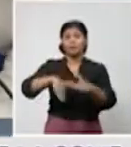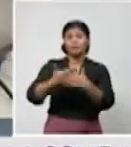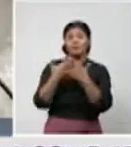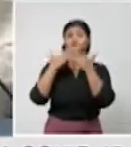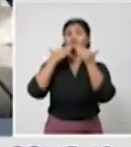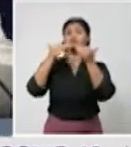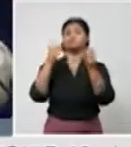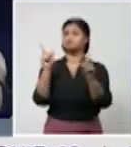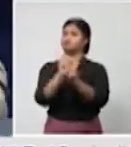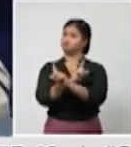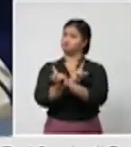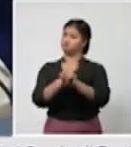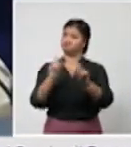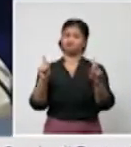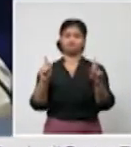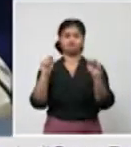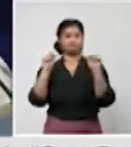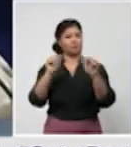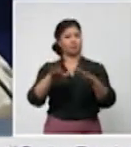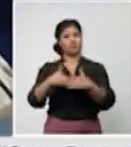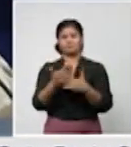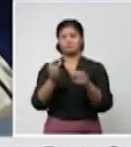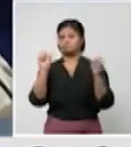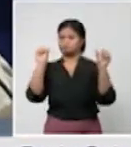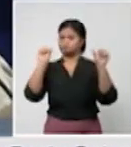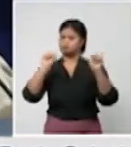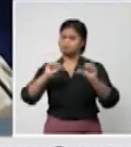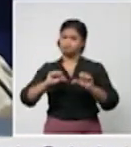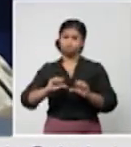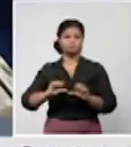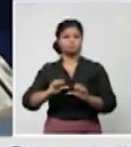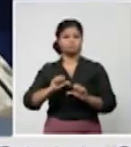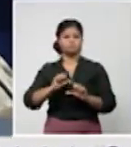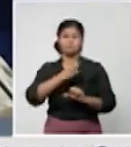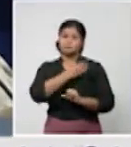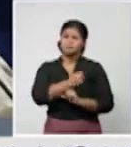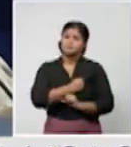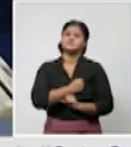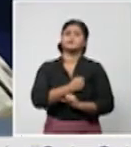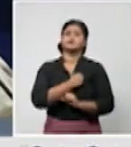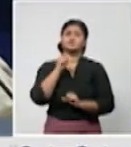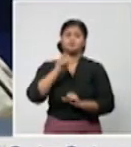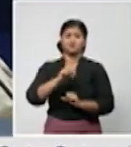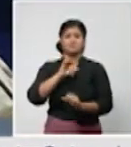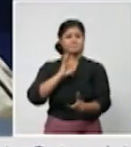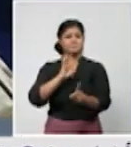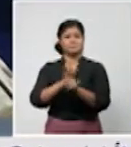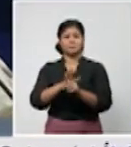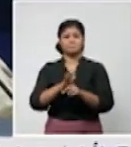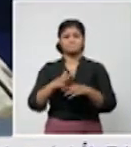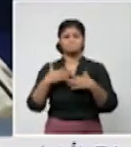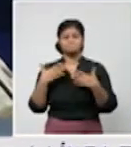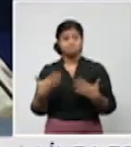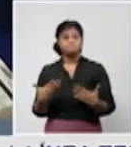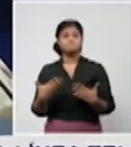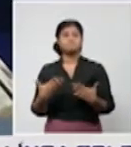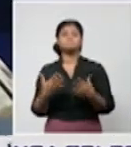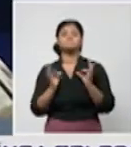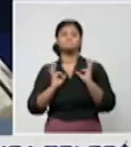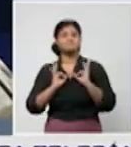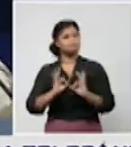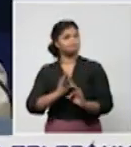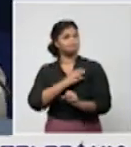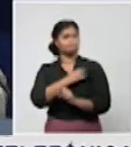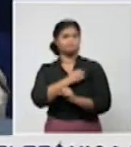to the relatives and friends of an 84-year-old patient from Havana, the Este Octubre municipality, who showed the